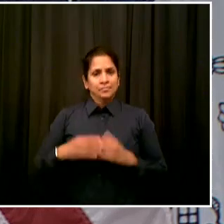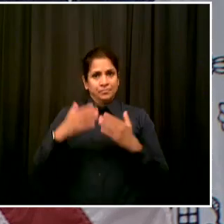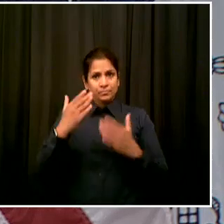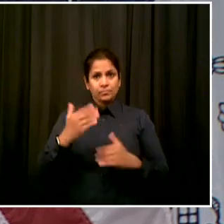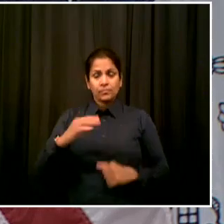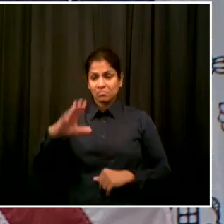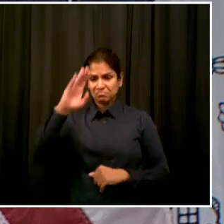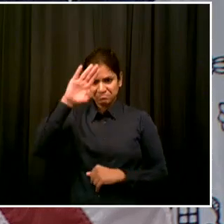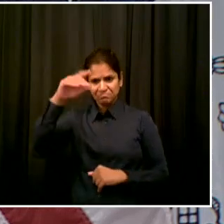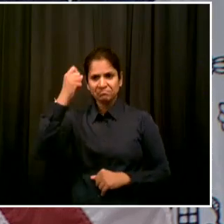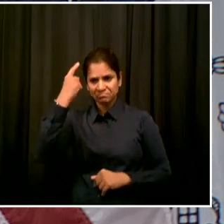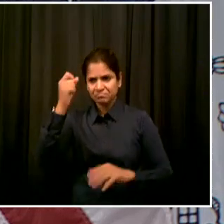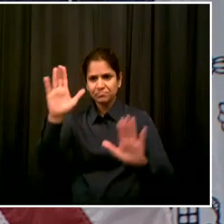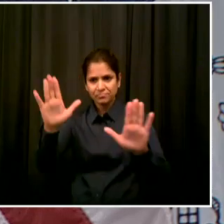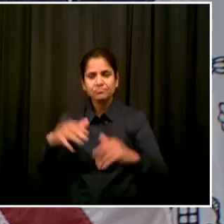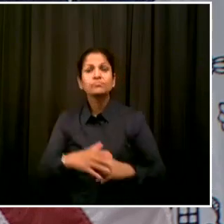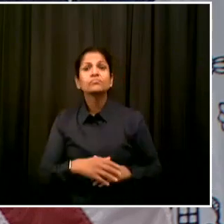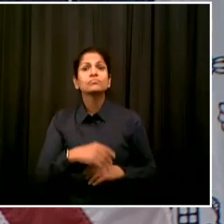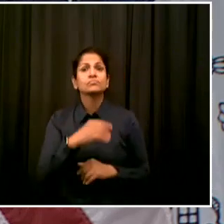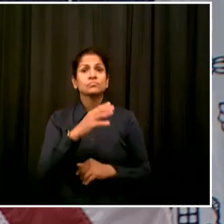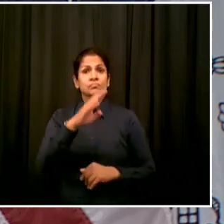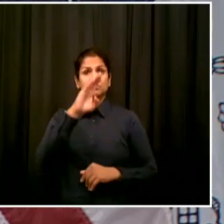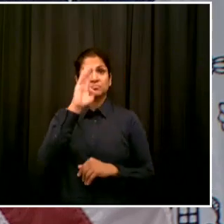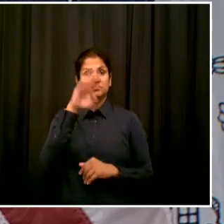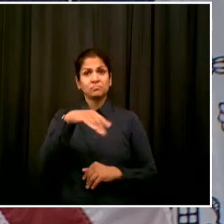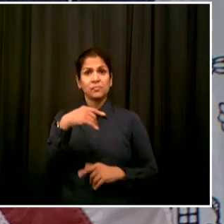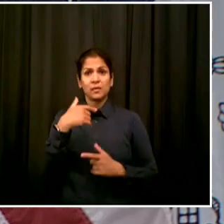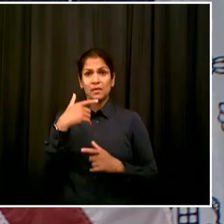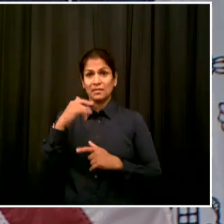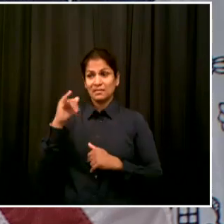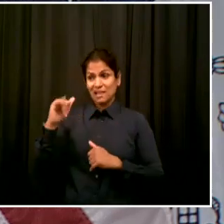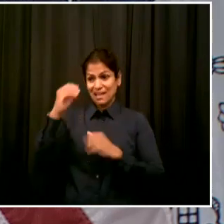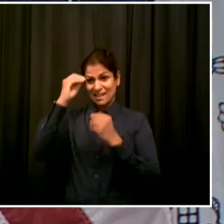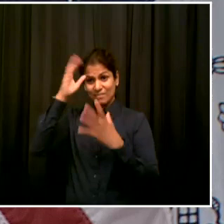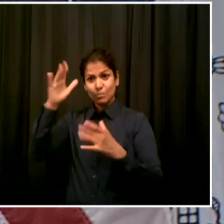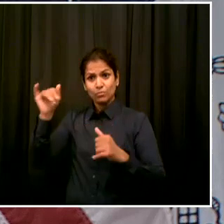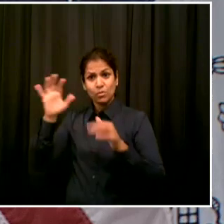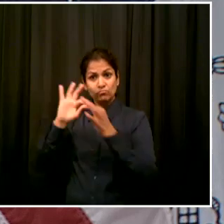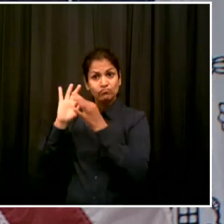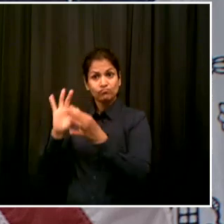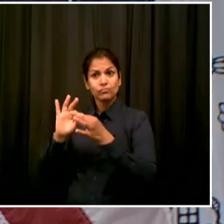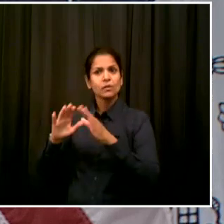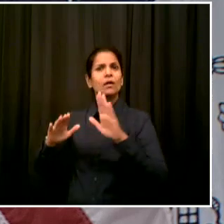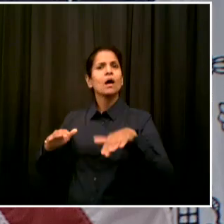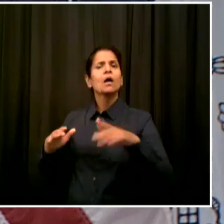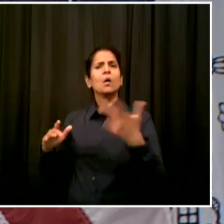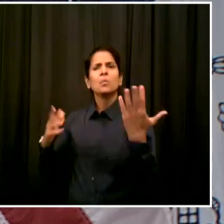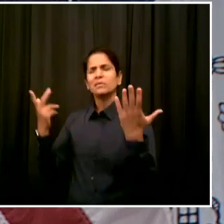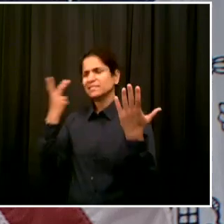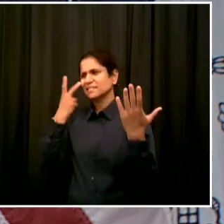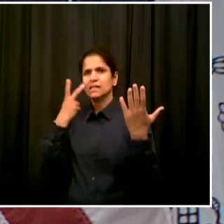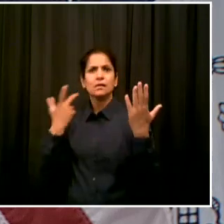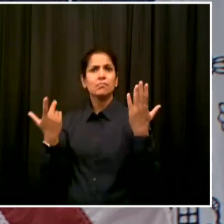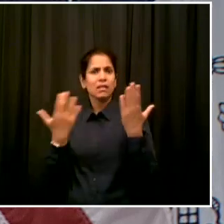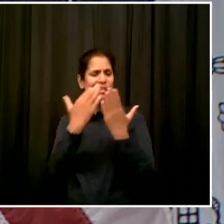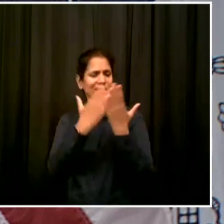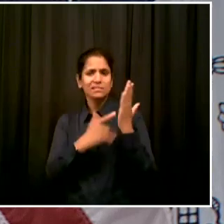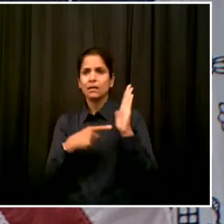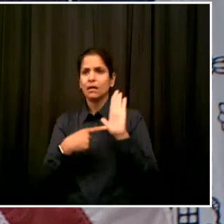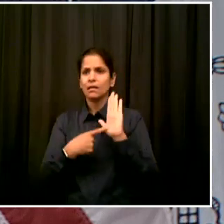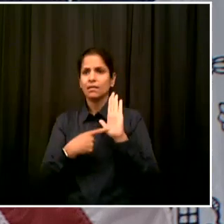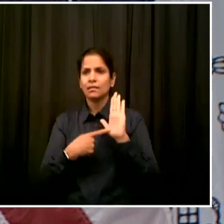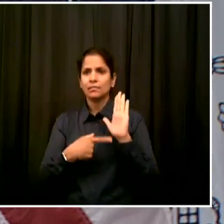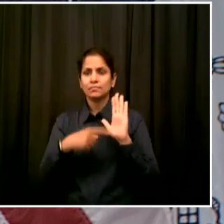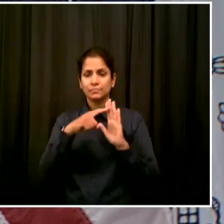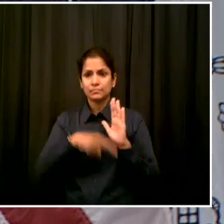of the backlog. I do want to say that the 3-month time frame you refer to has been in the middle of this crisis when personnel levels were